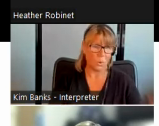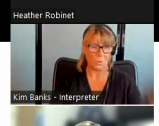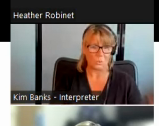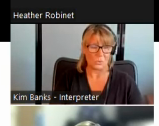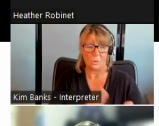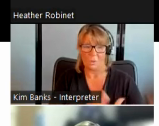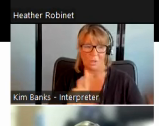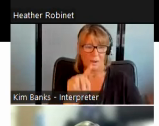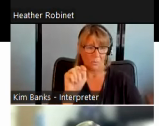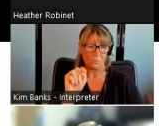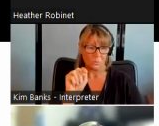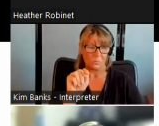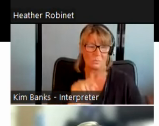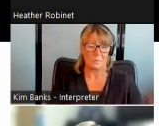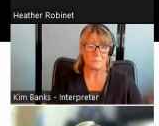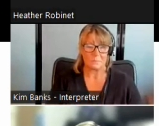of the system.